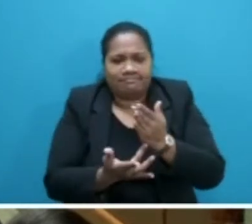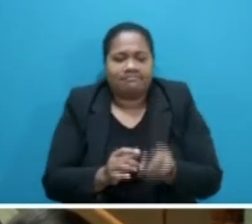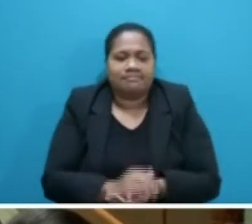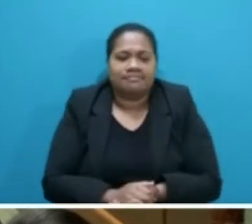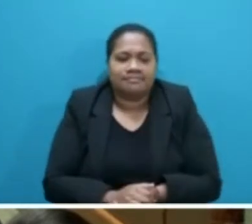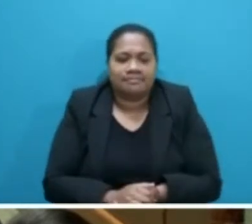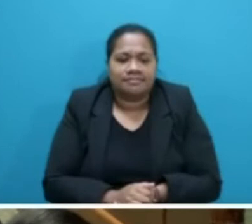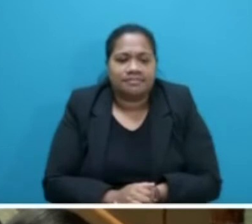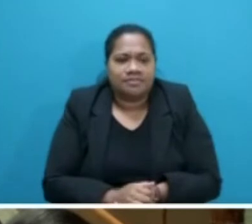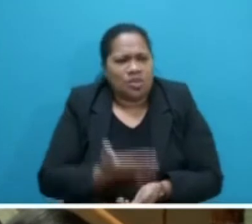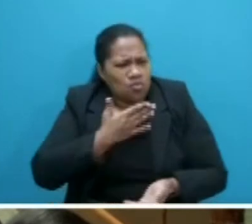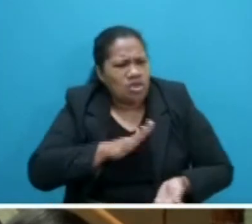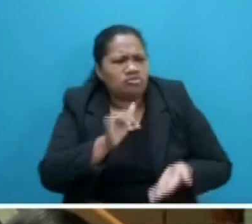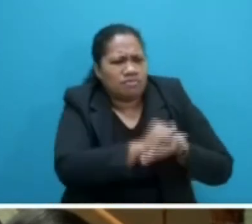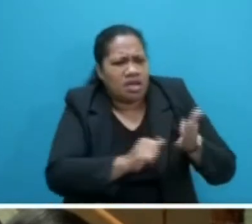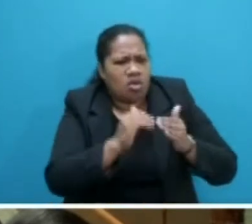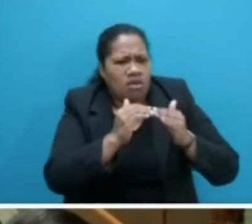They want to purchase homes of their own.